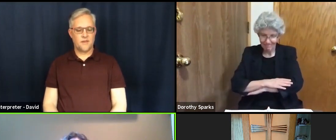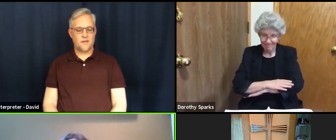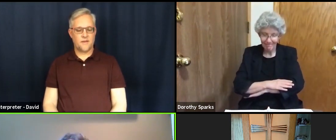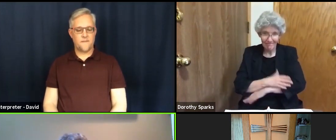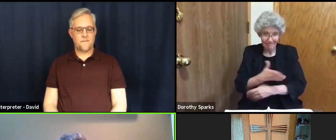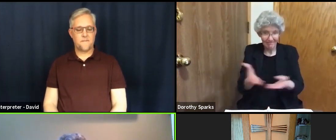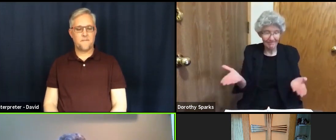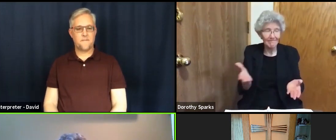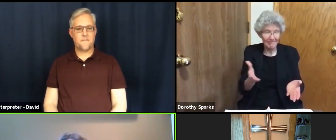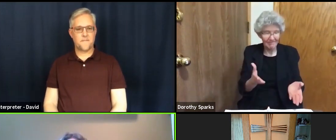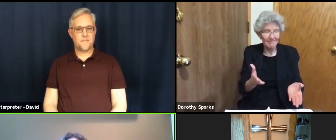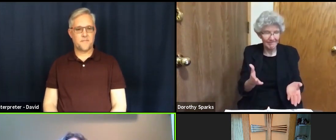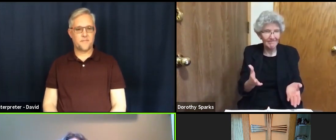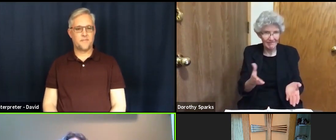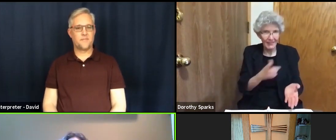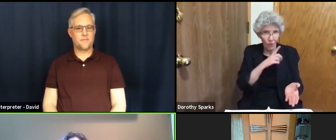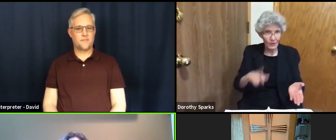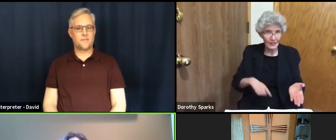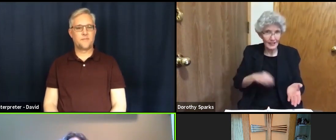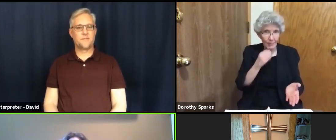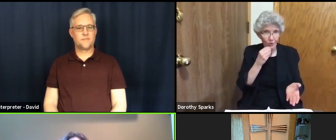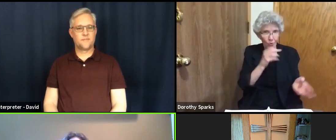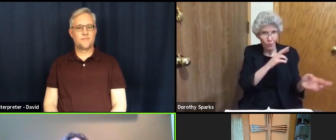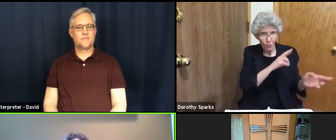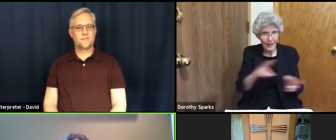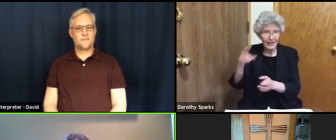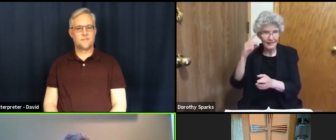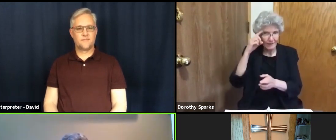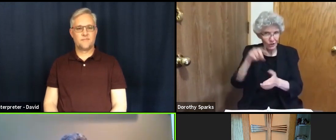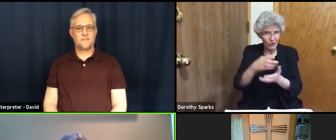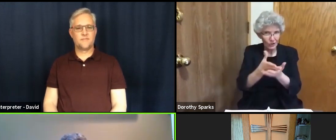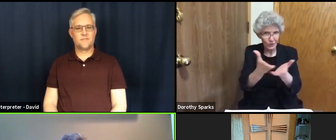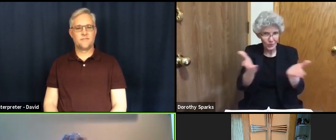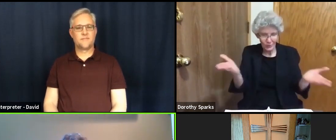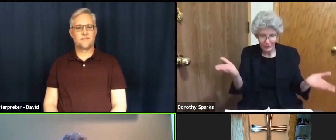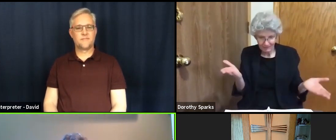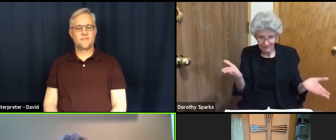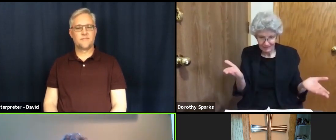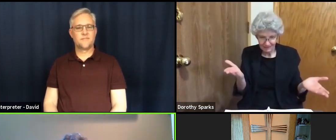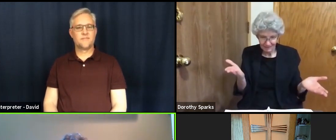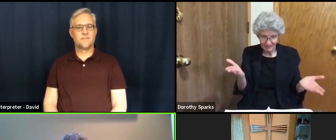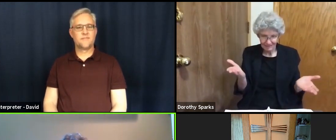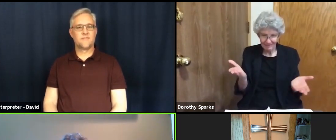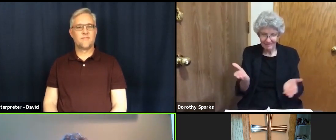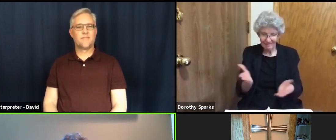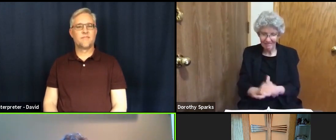Come to the banquet. All is ready for you.